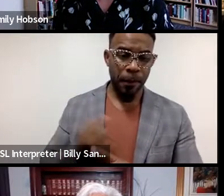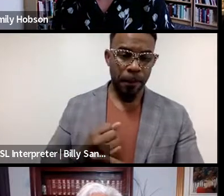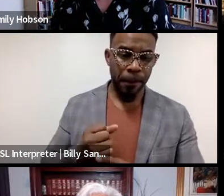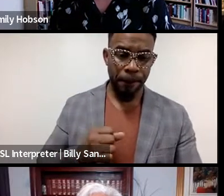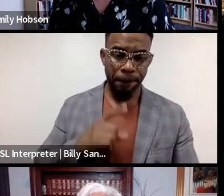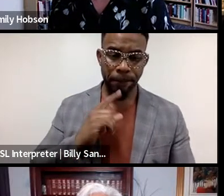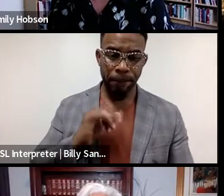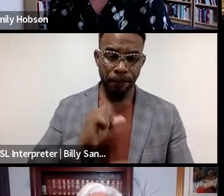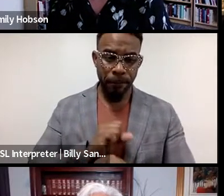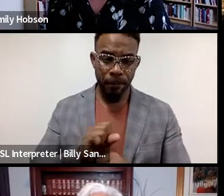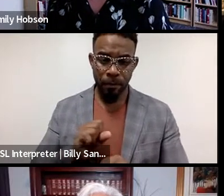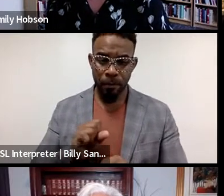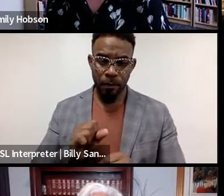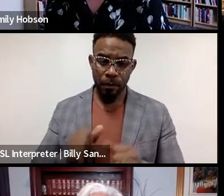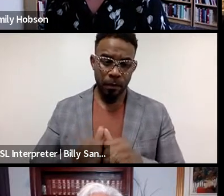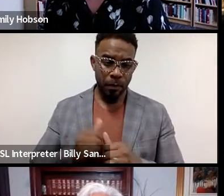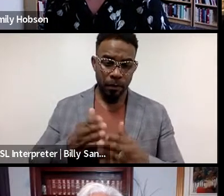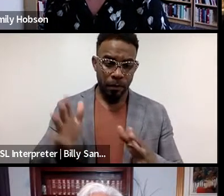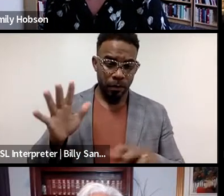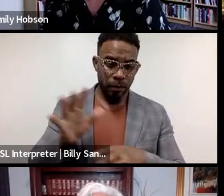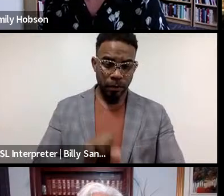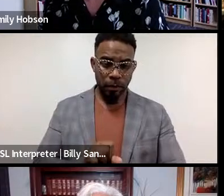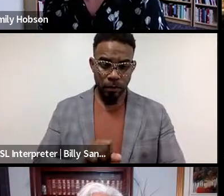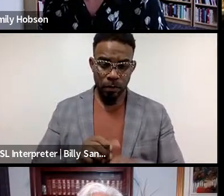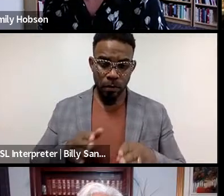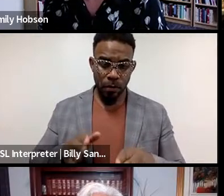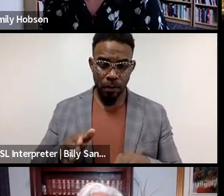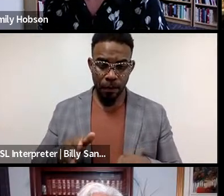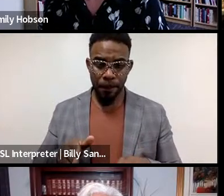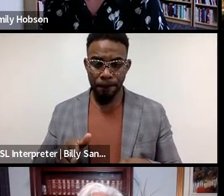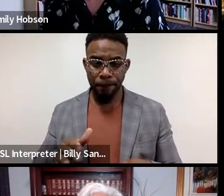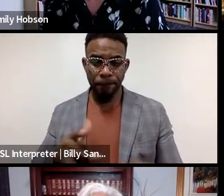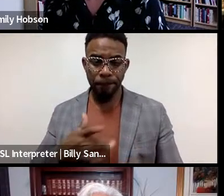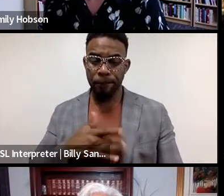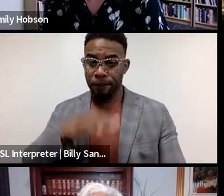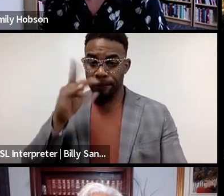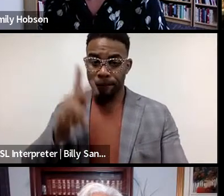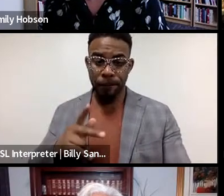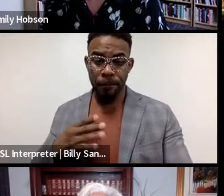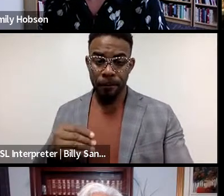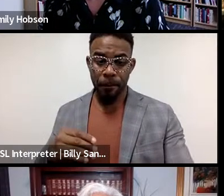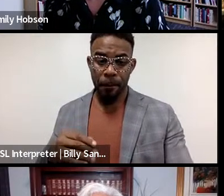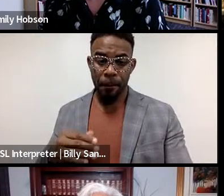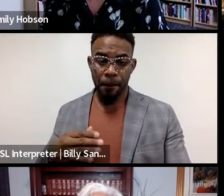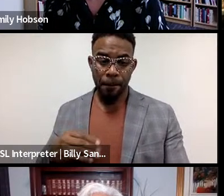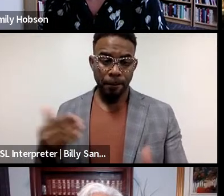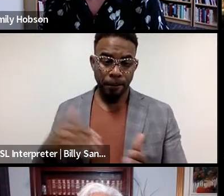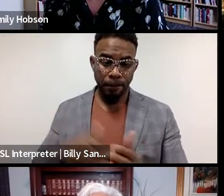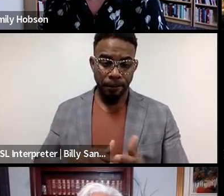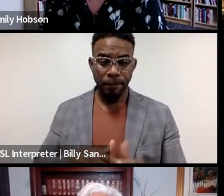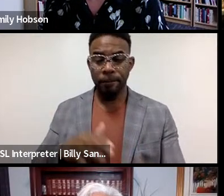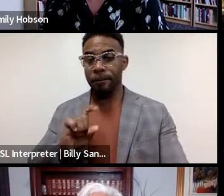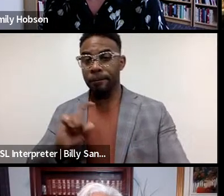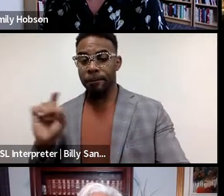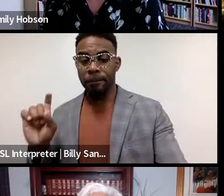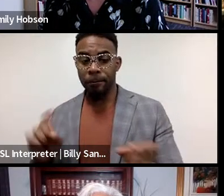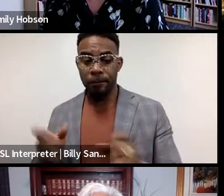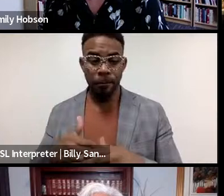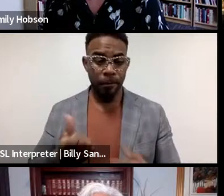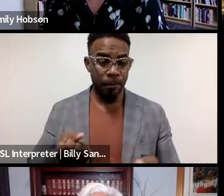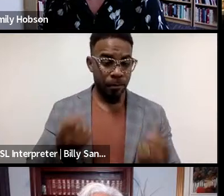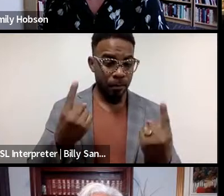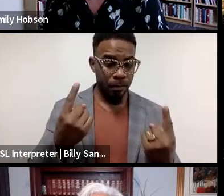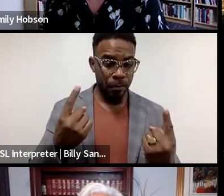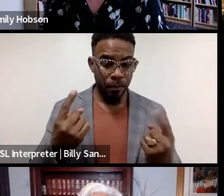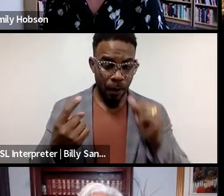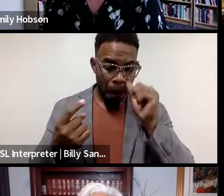was really the most widely adopted form of protest among young Black people. And again, that changes how we